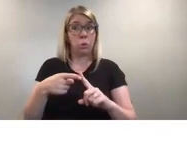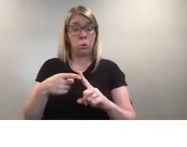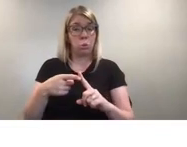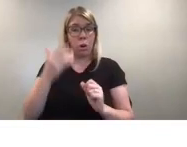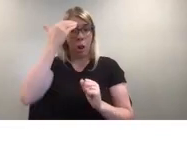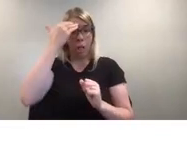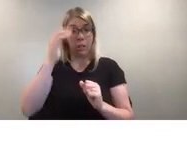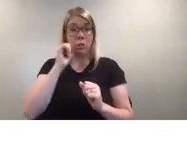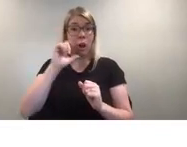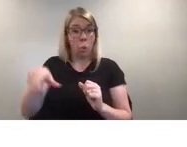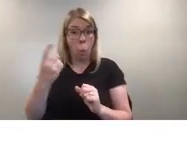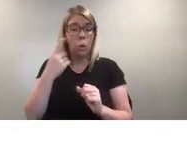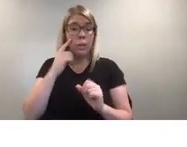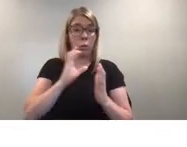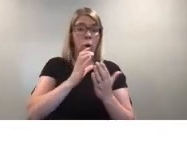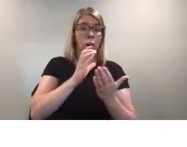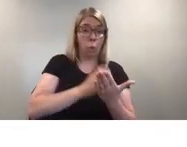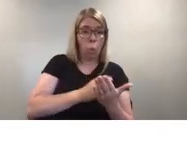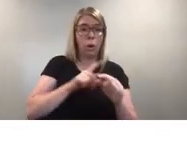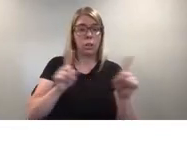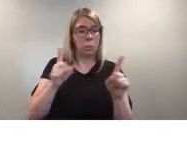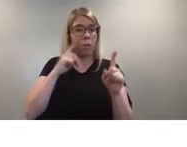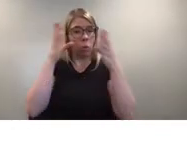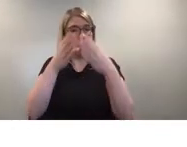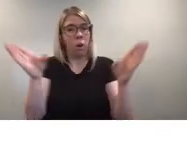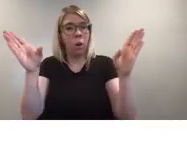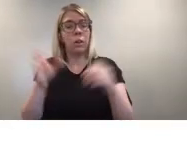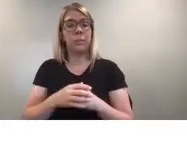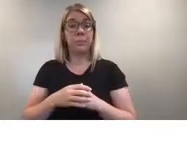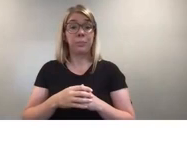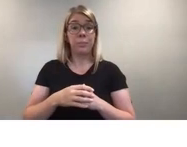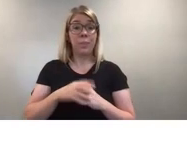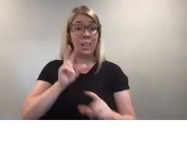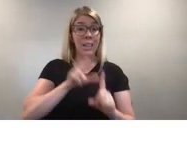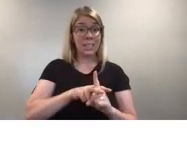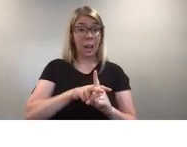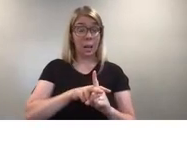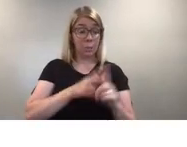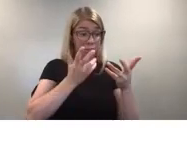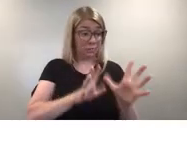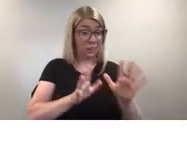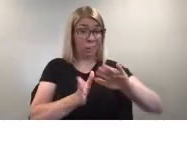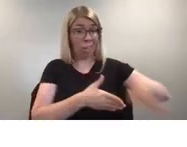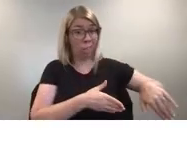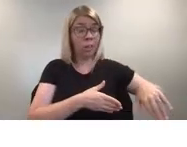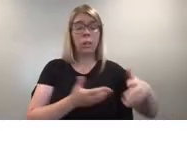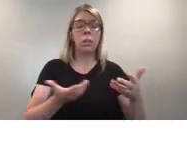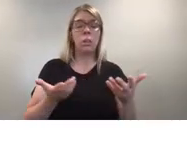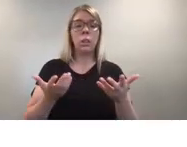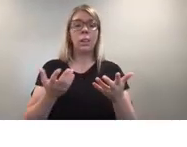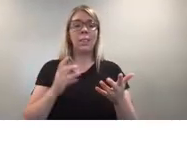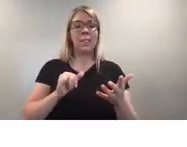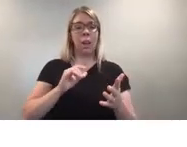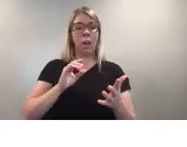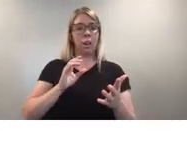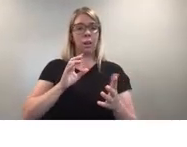to assignments that are completed, graded, thrown away, never thought about again. The examples we've shared are all contributing to a body of knowledge